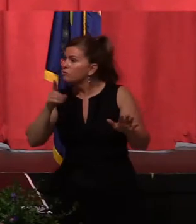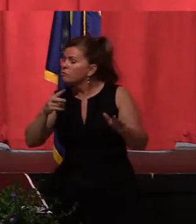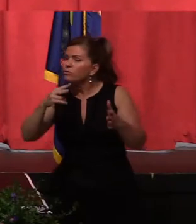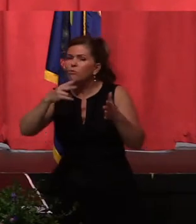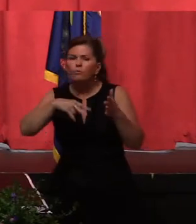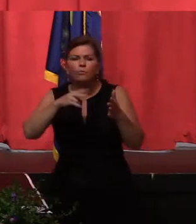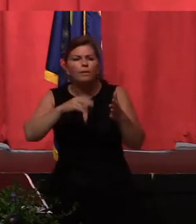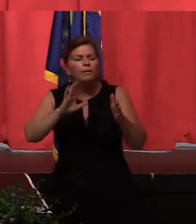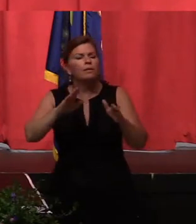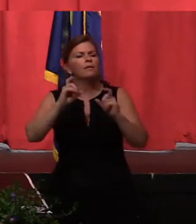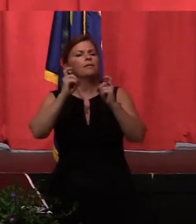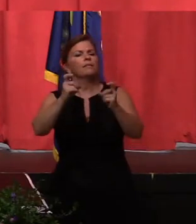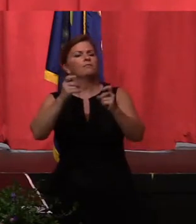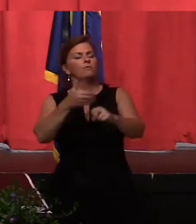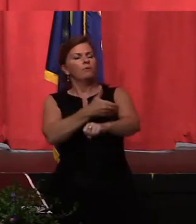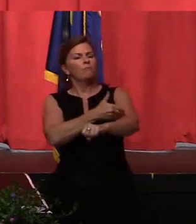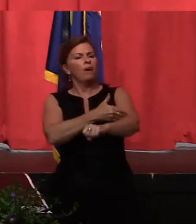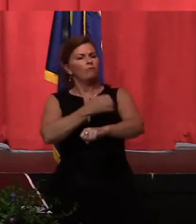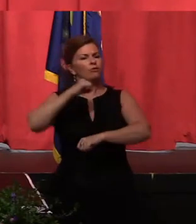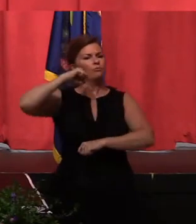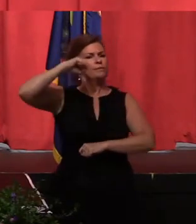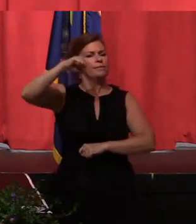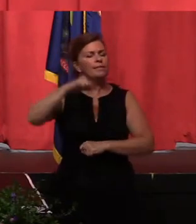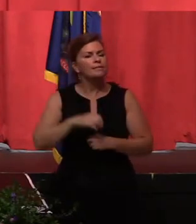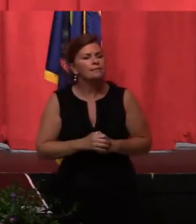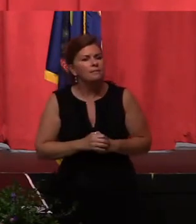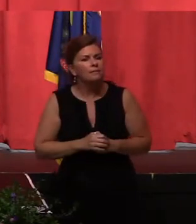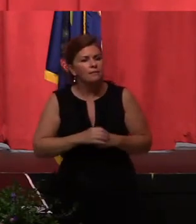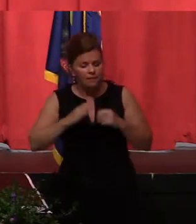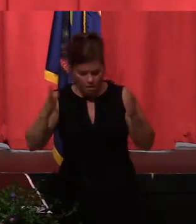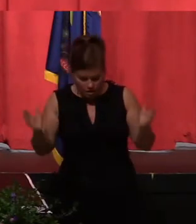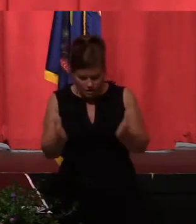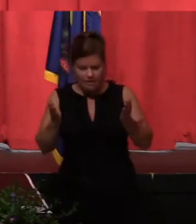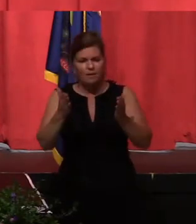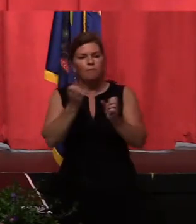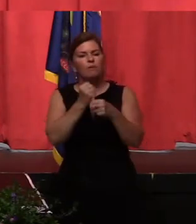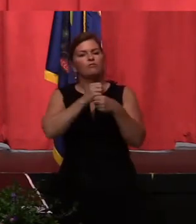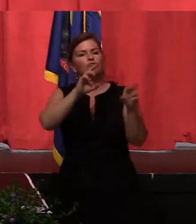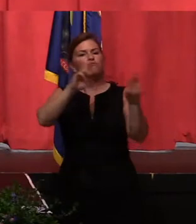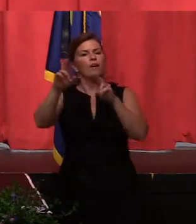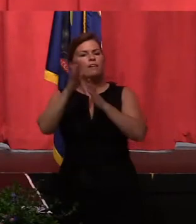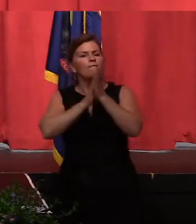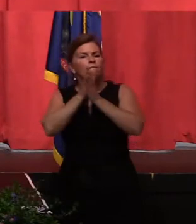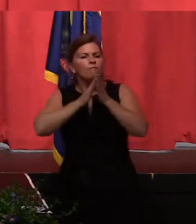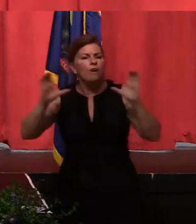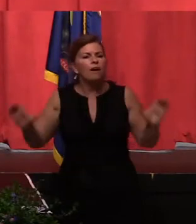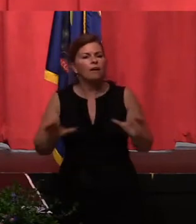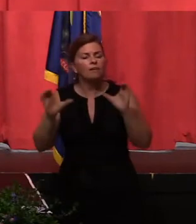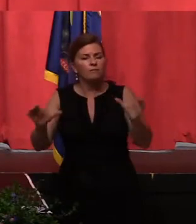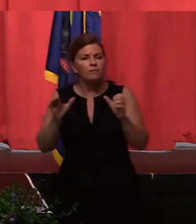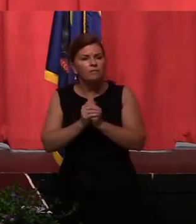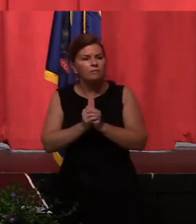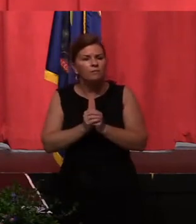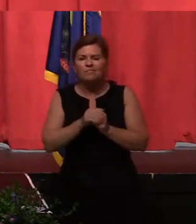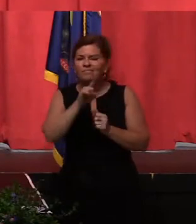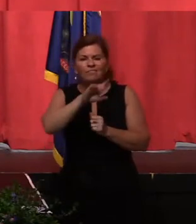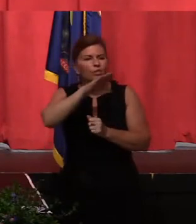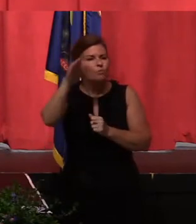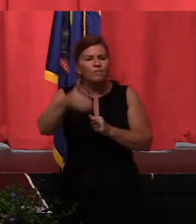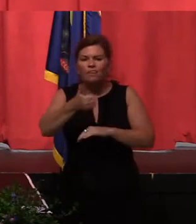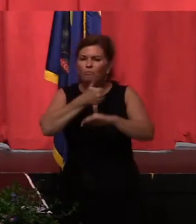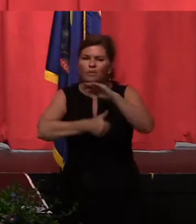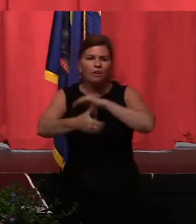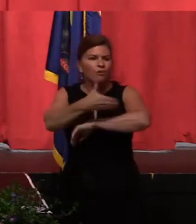power to resist. It prepares you for activism, and it ensures that you will never be under the thumb of